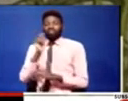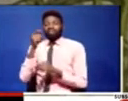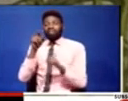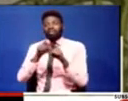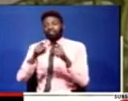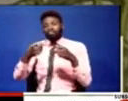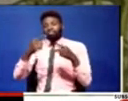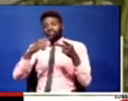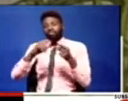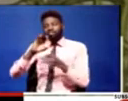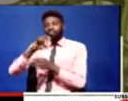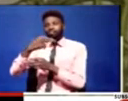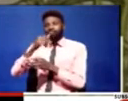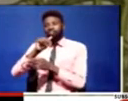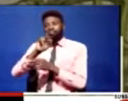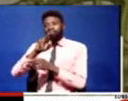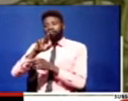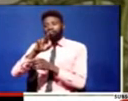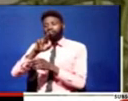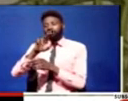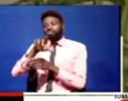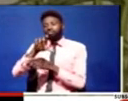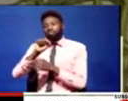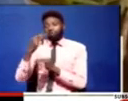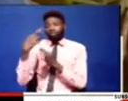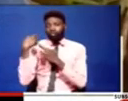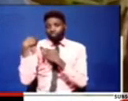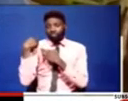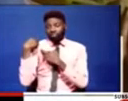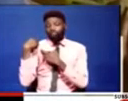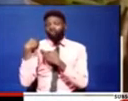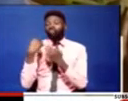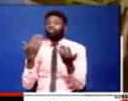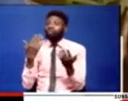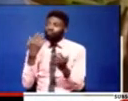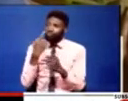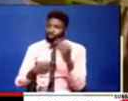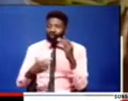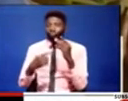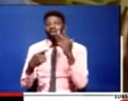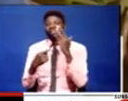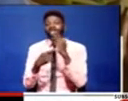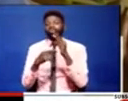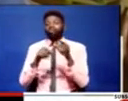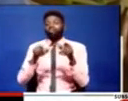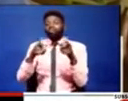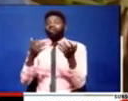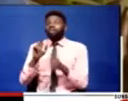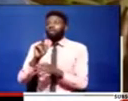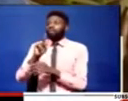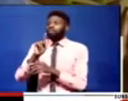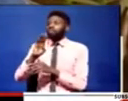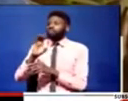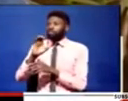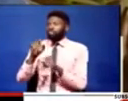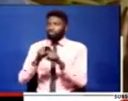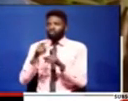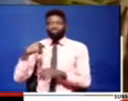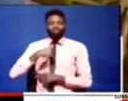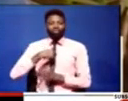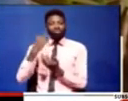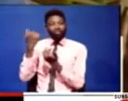is in charge of digital media at Kenya Broadcasting Corporation here, KBC. We also expect Philip